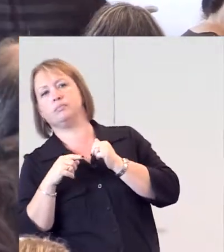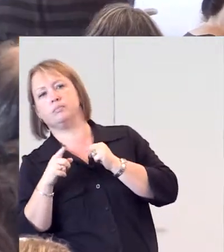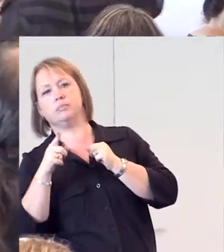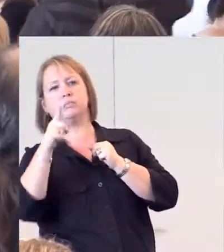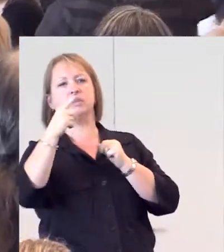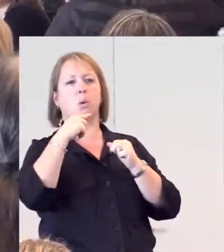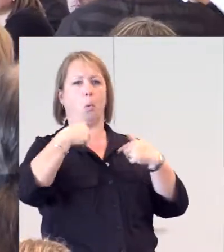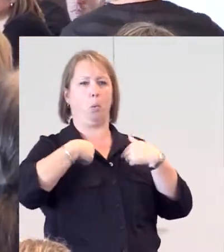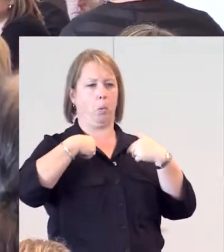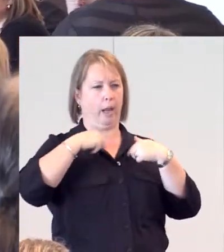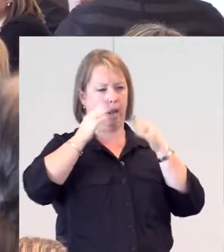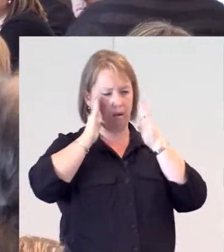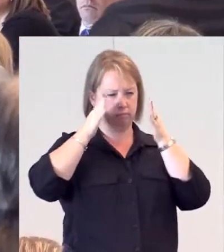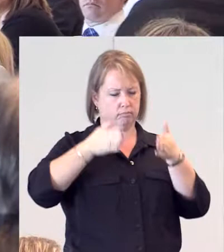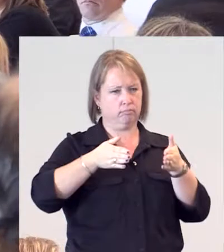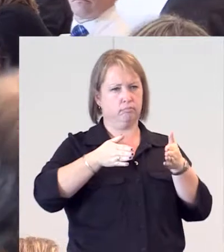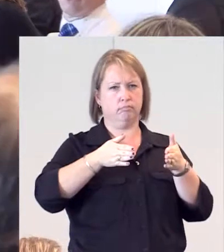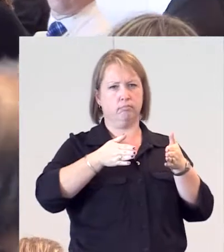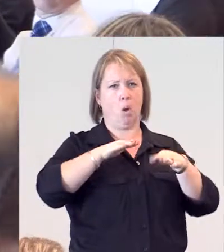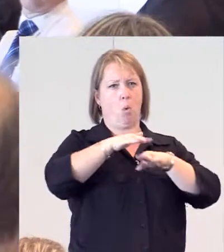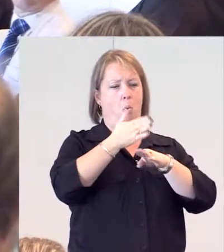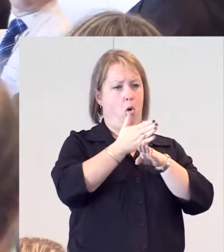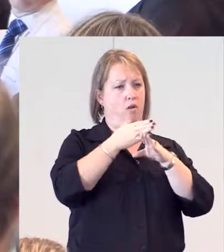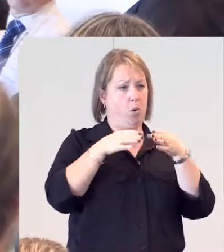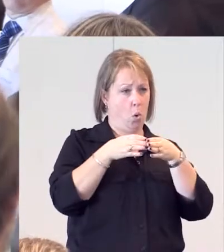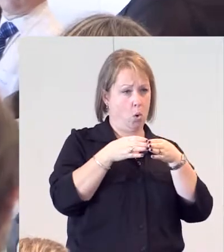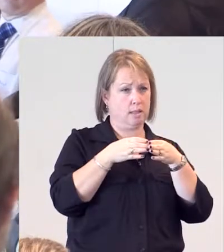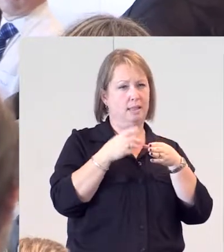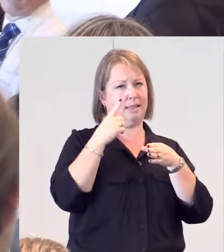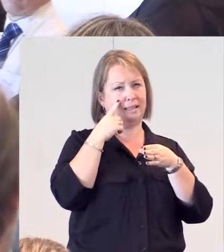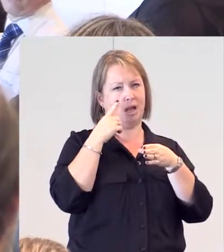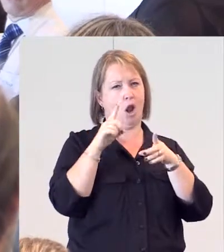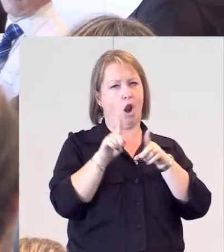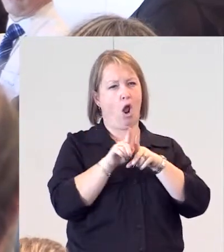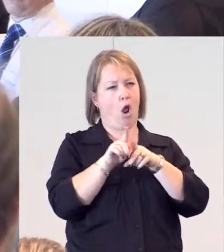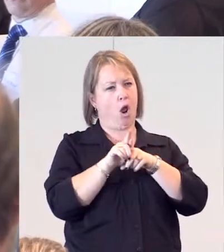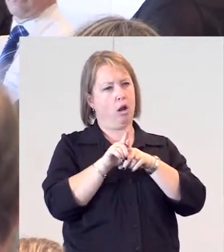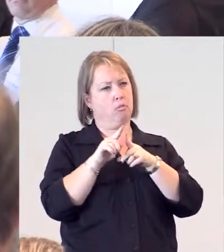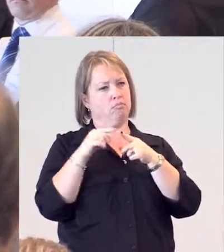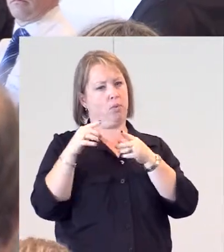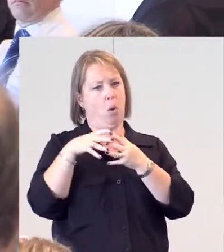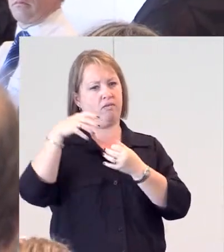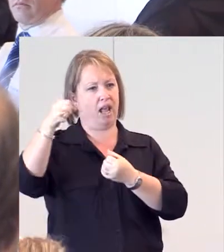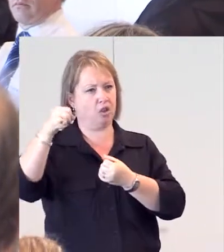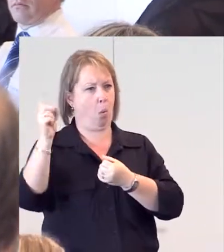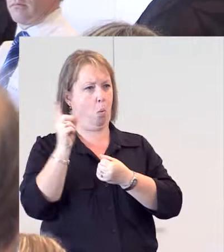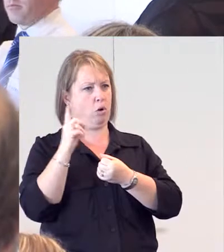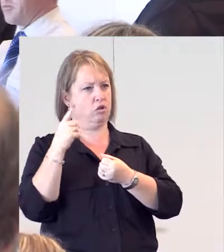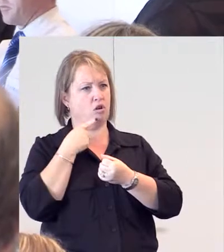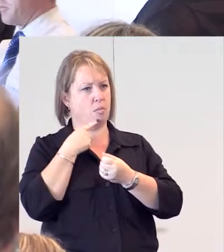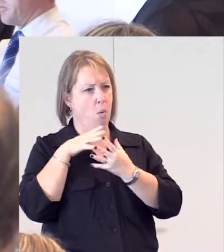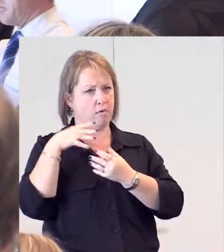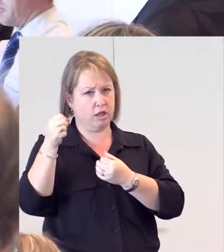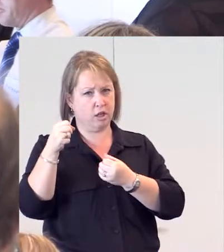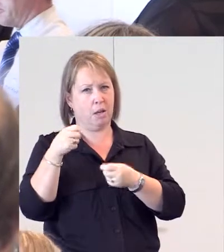We were looking around our the workforce again and looking at obviously the qualifications and what particular qualifications, but also the